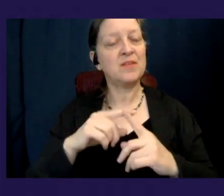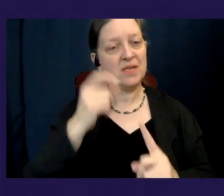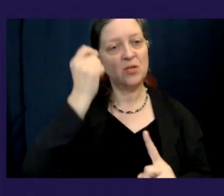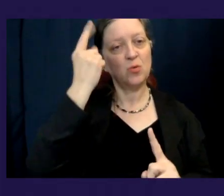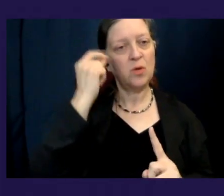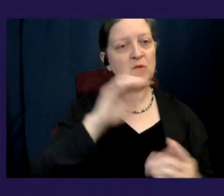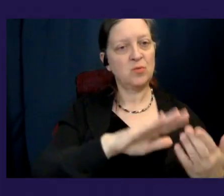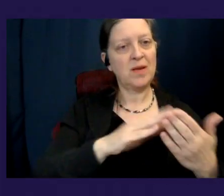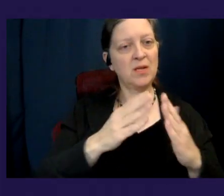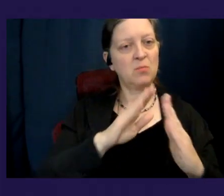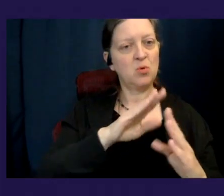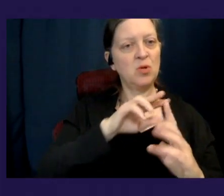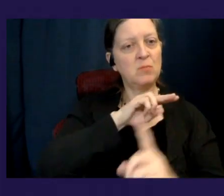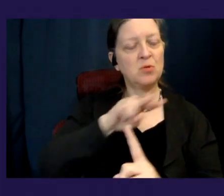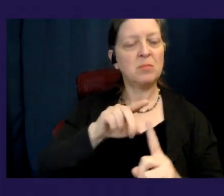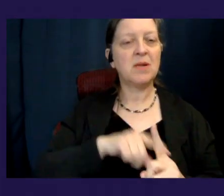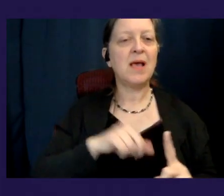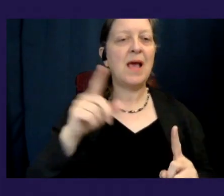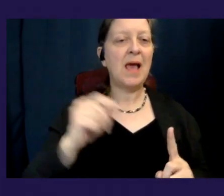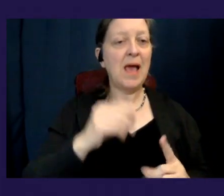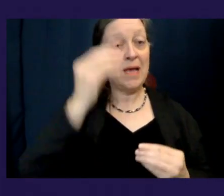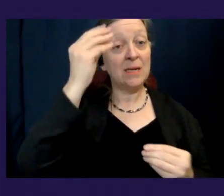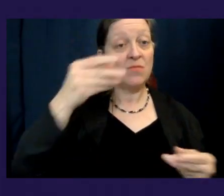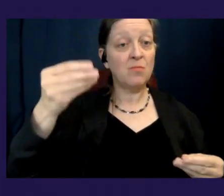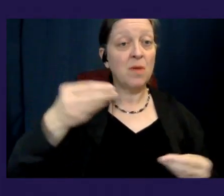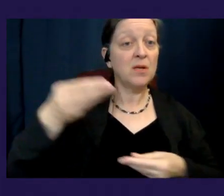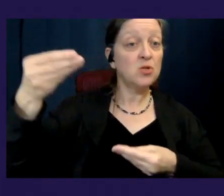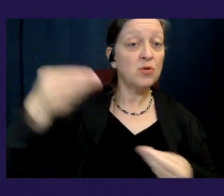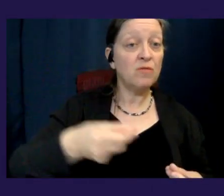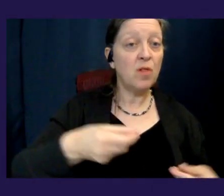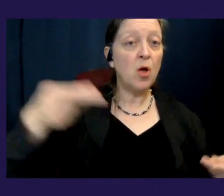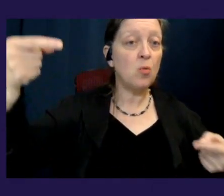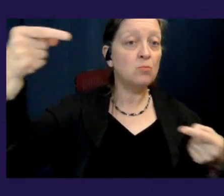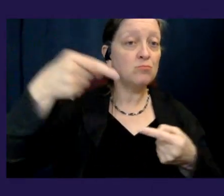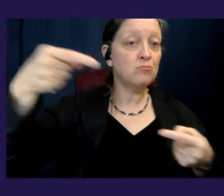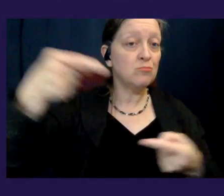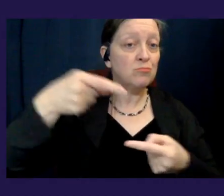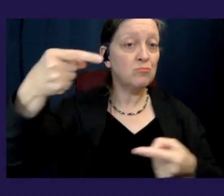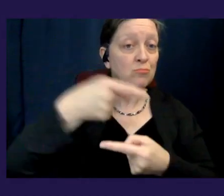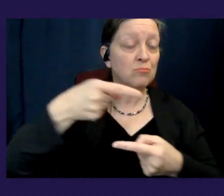flow of information supported better communication. Thank you.